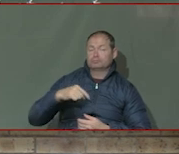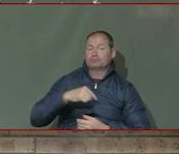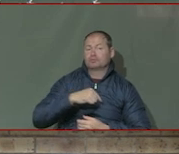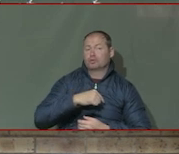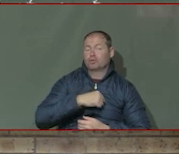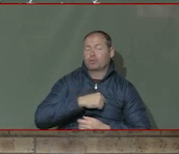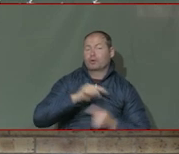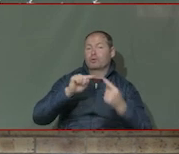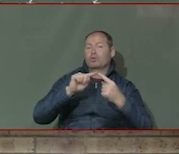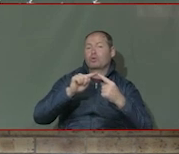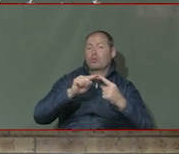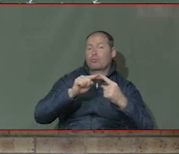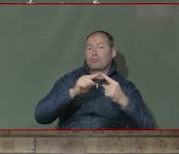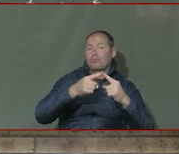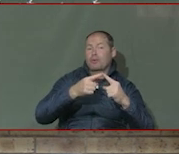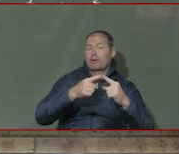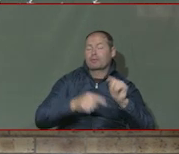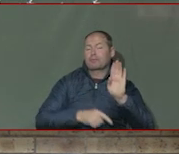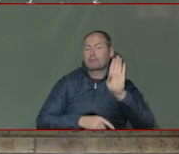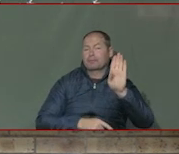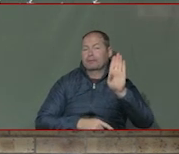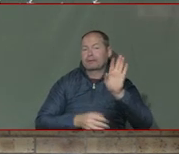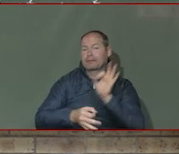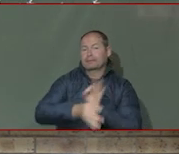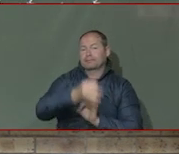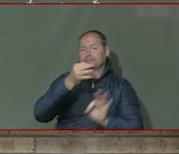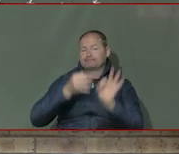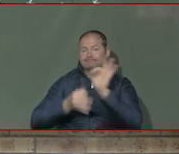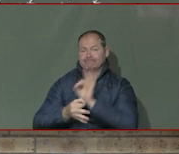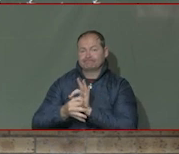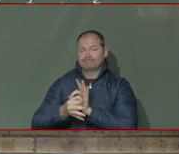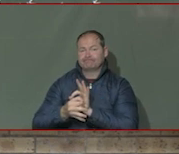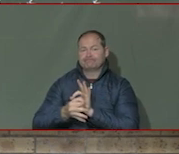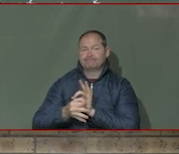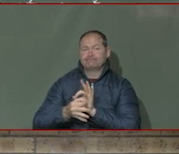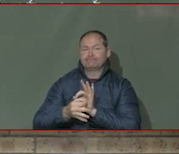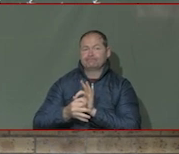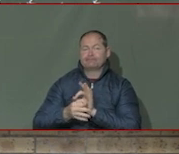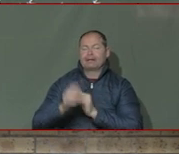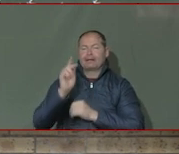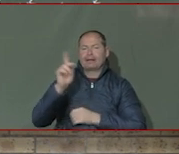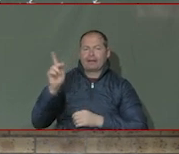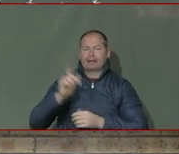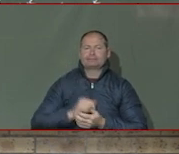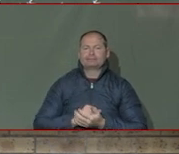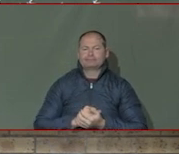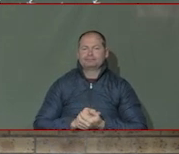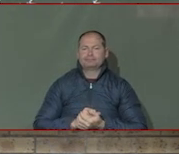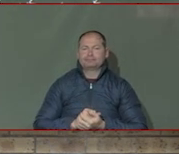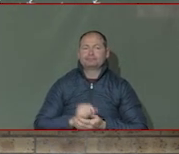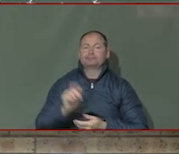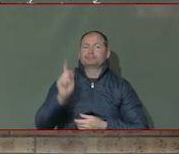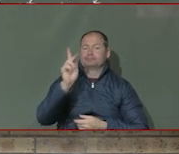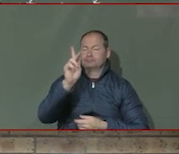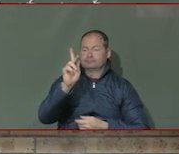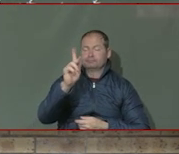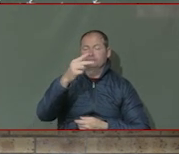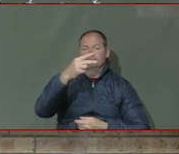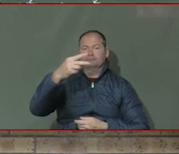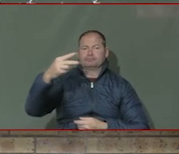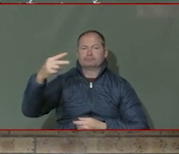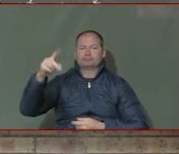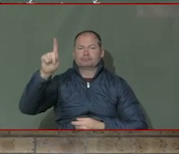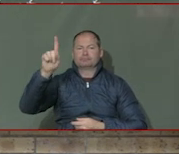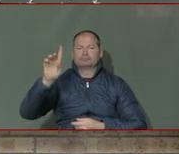the point B with coordinates kk. So k here is equal to a